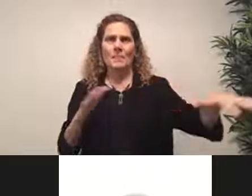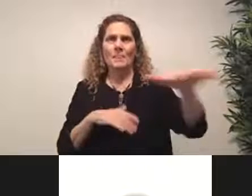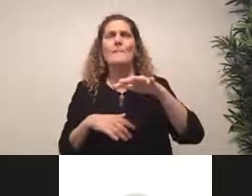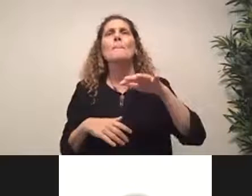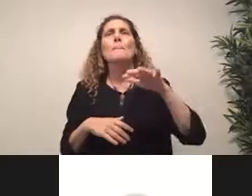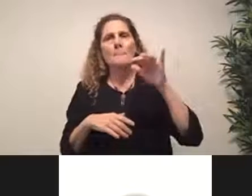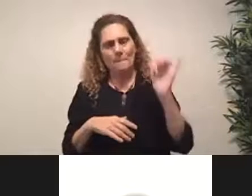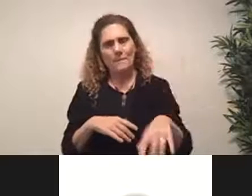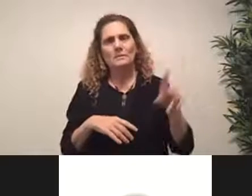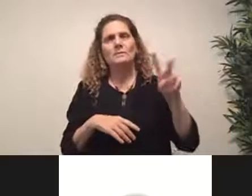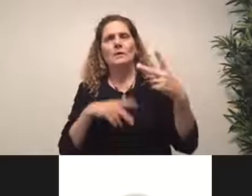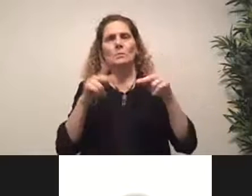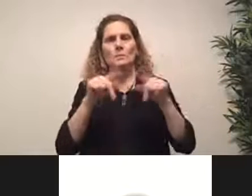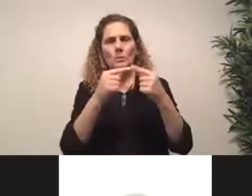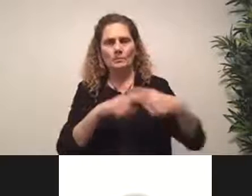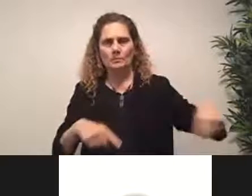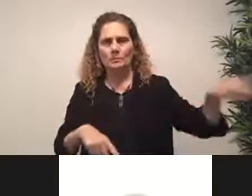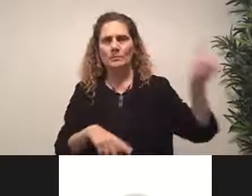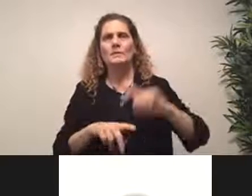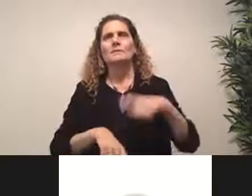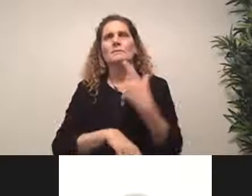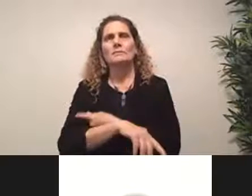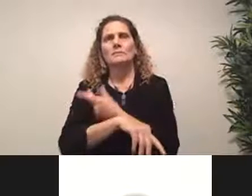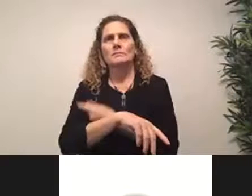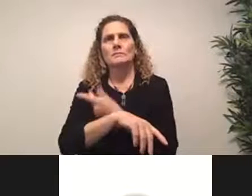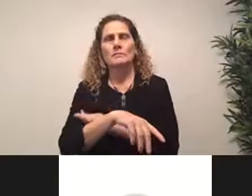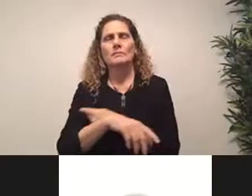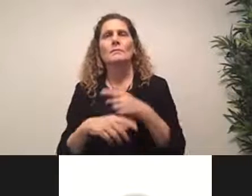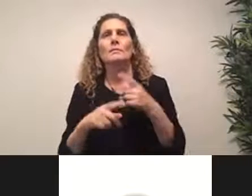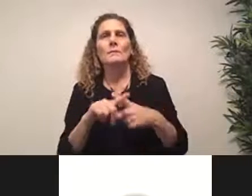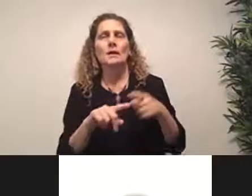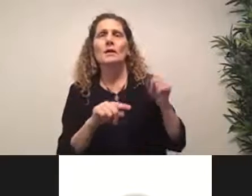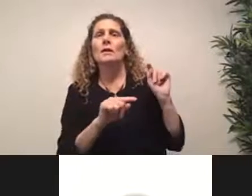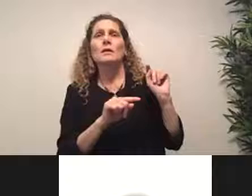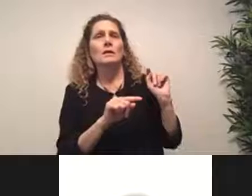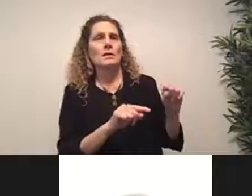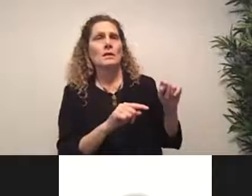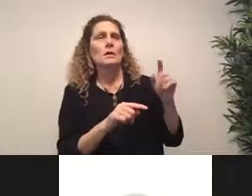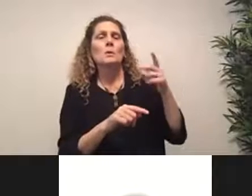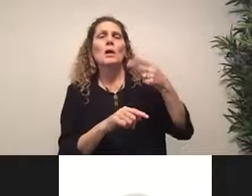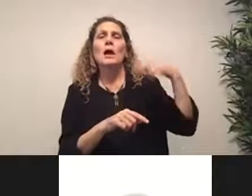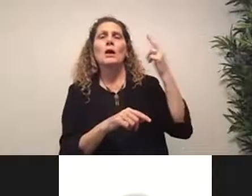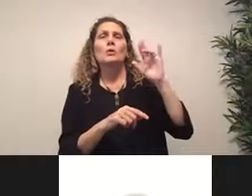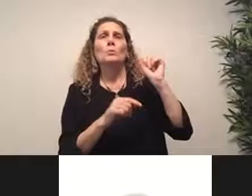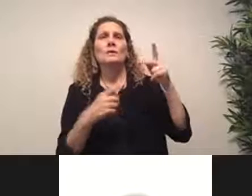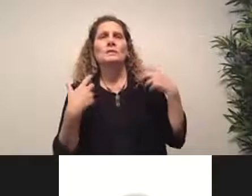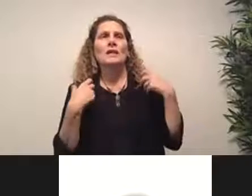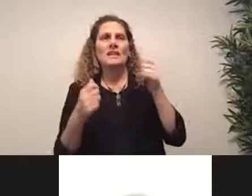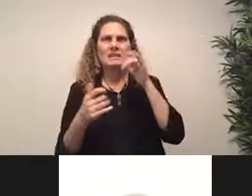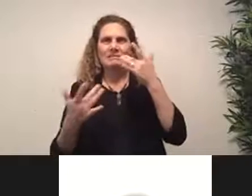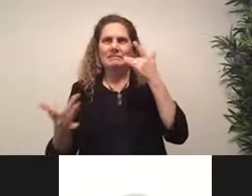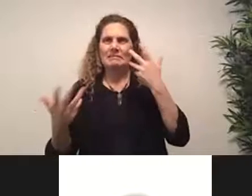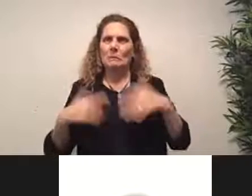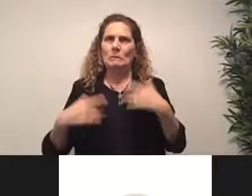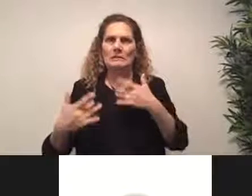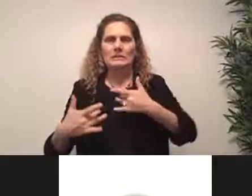high-risk medical conditions and those in more advanced age groups will certainly be considered in that 1B and 1C group. So more to come on that